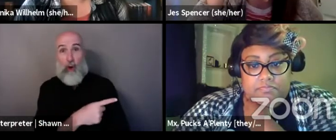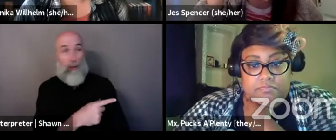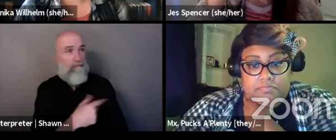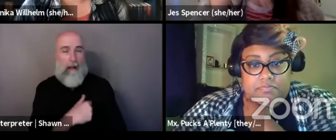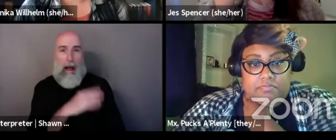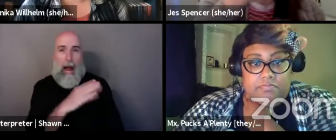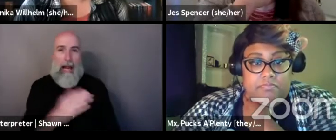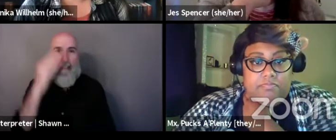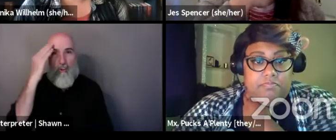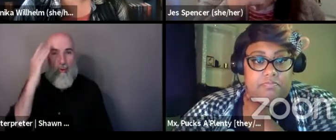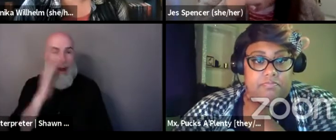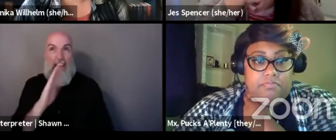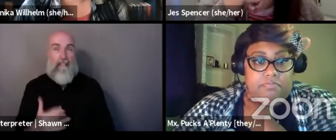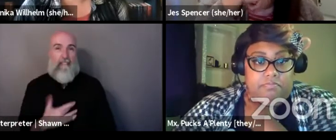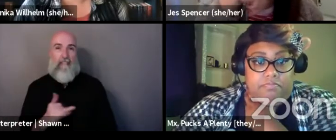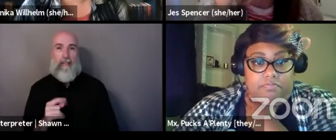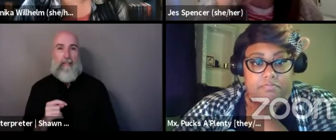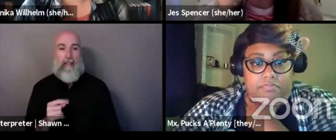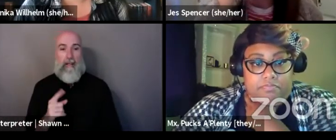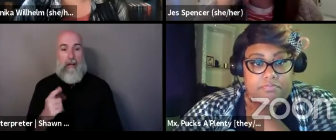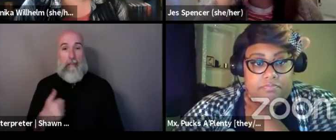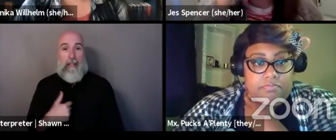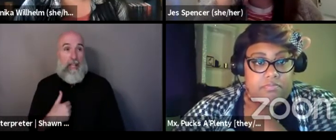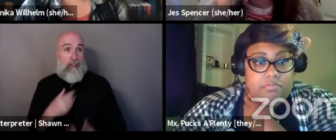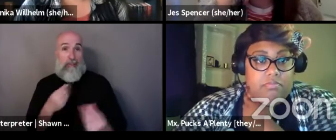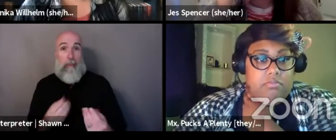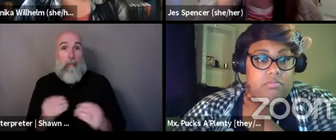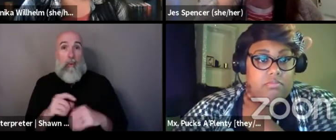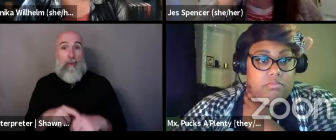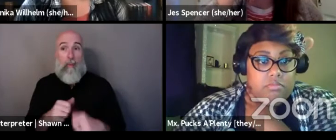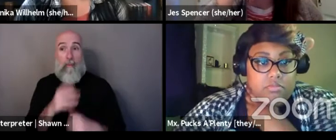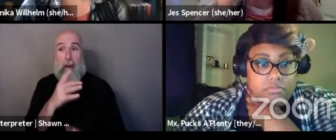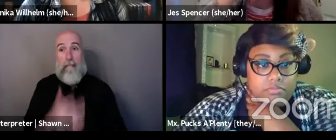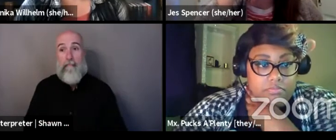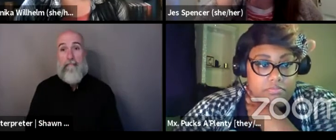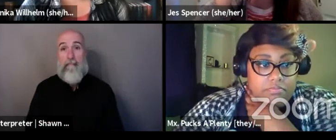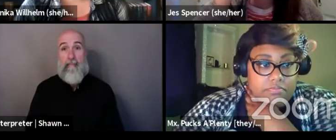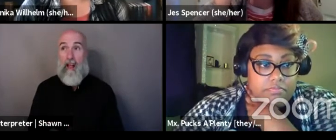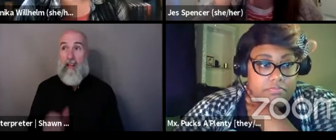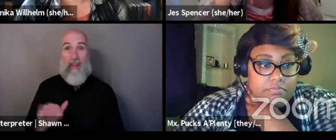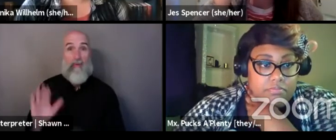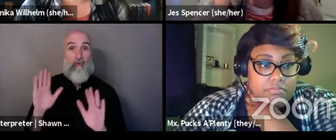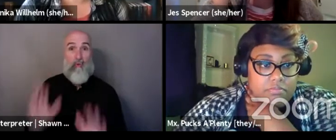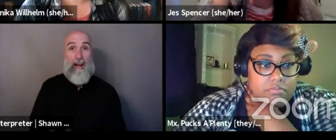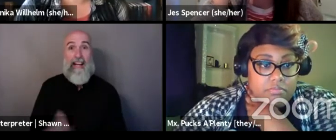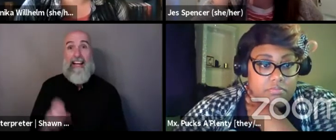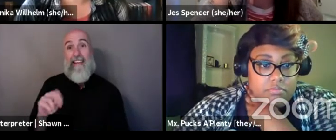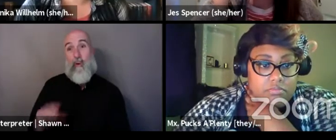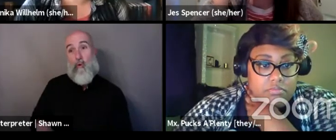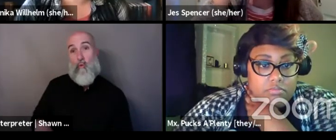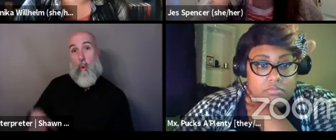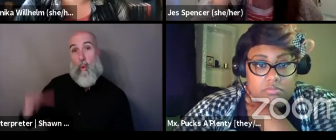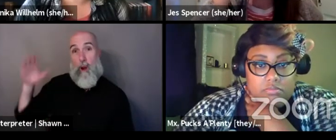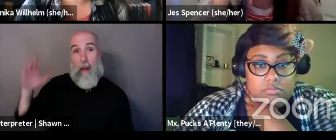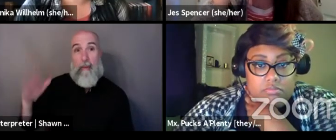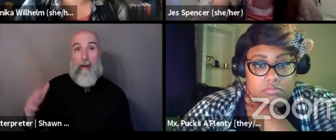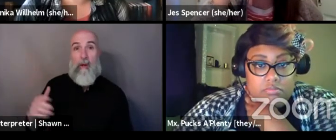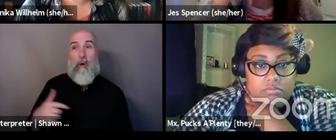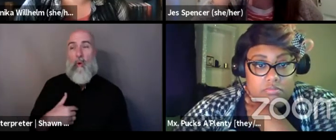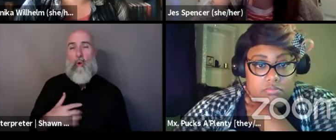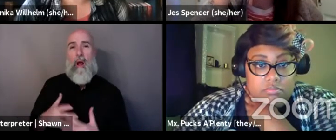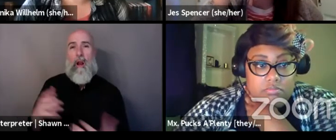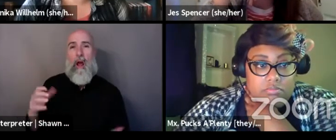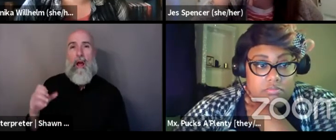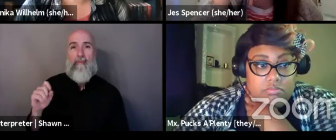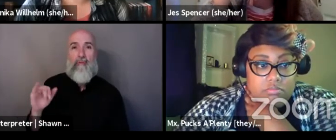known and never felt it because I just got to spend more time with mom, which was great. And even growing up, we did a lot of Studio East